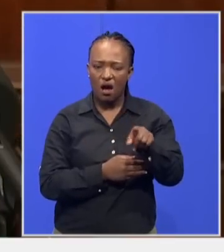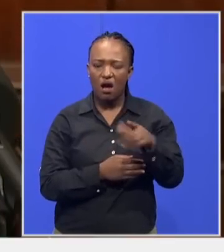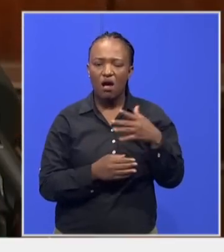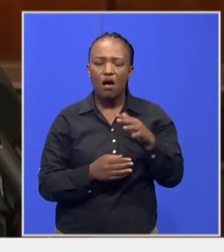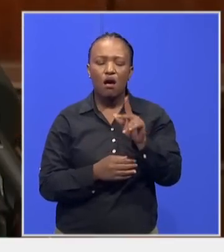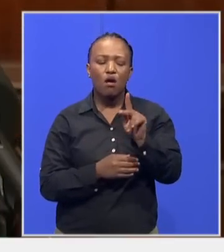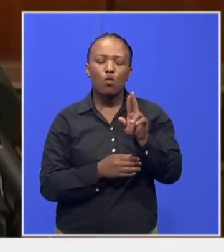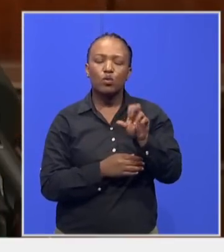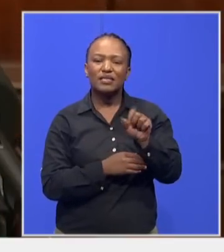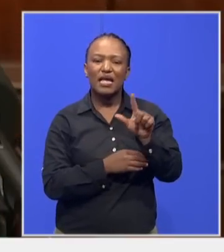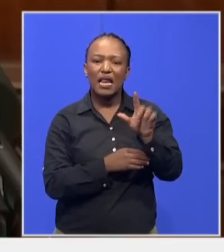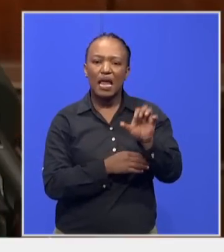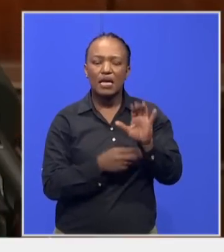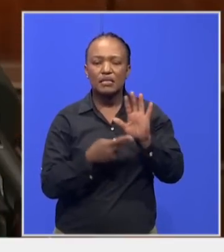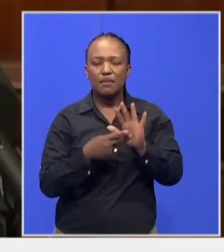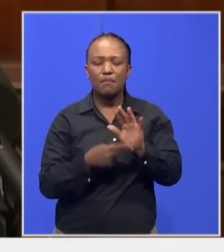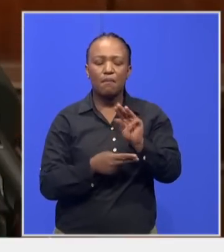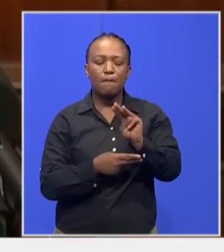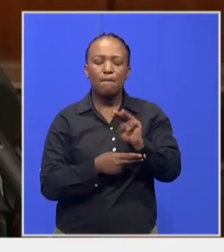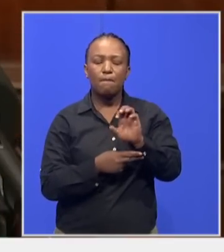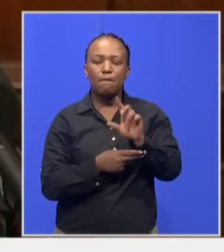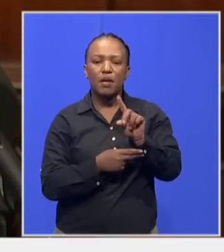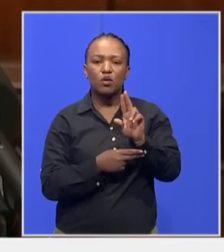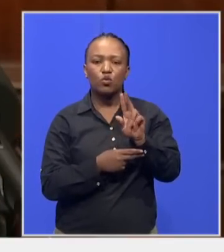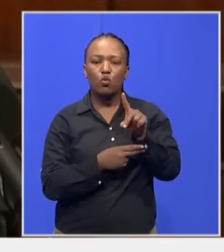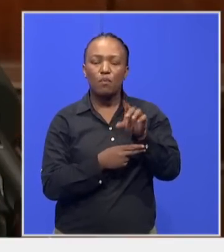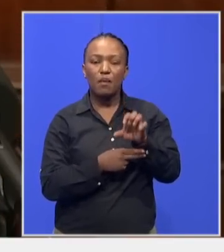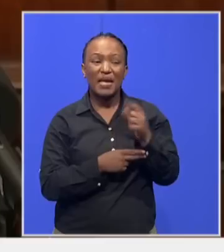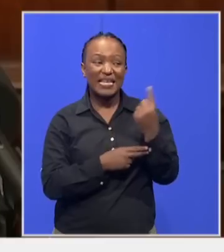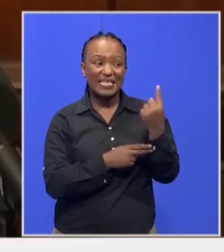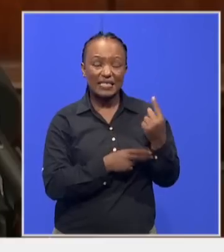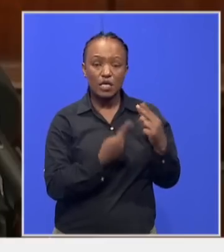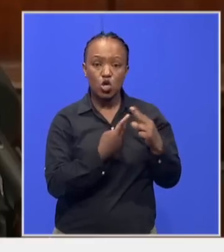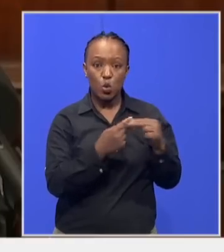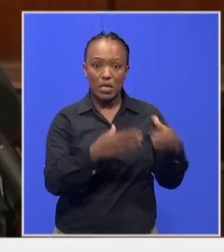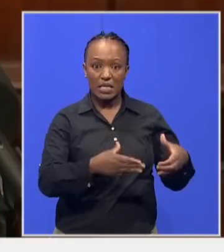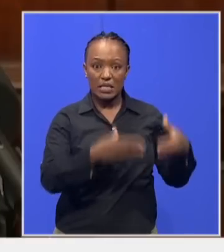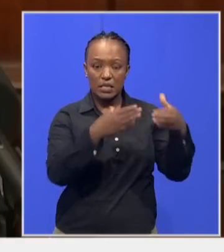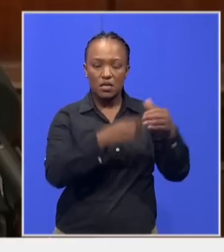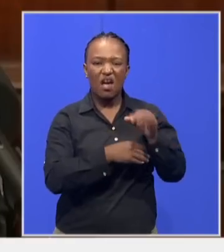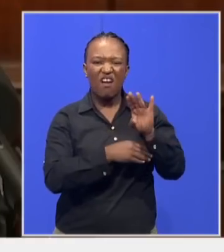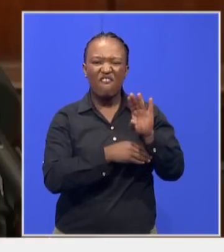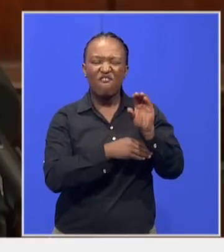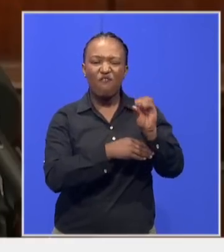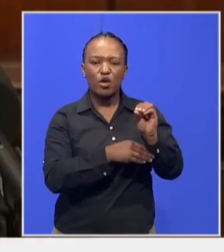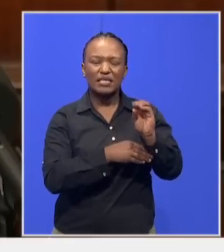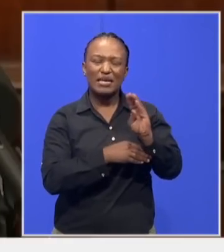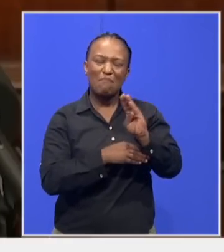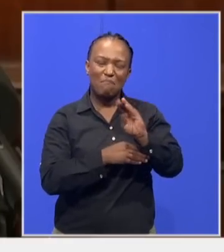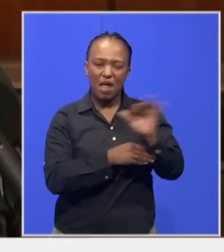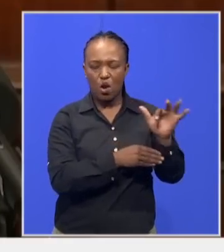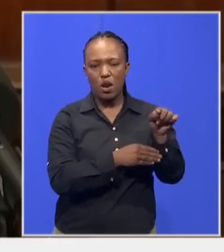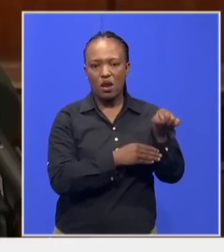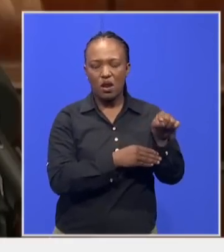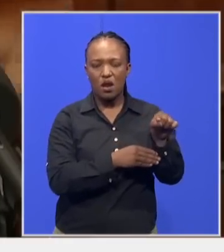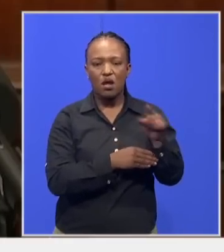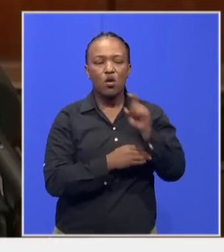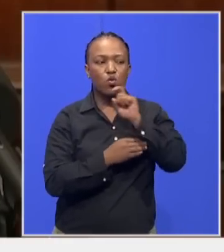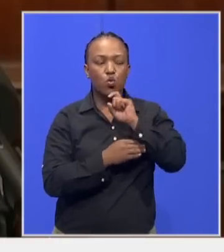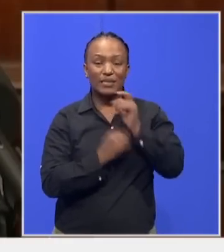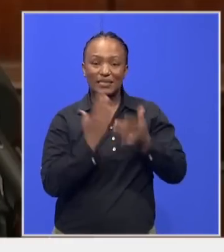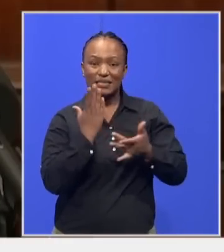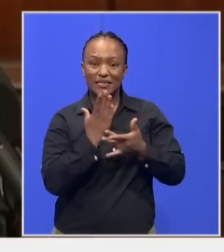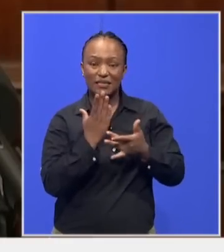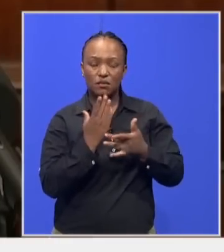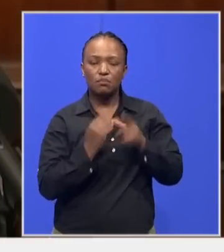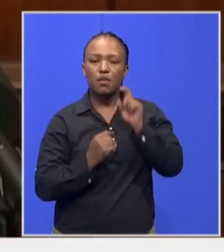out in Midupi. It's 40 billion rands per unit. That's what you require. But if you are to use that technology, these